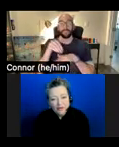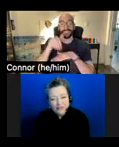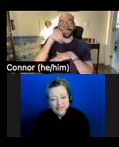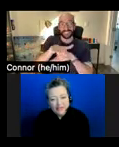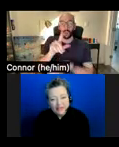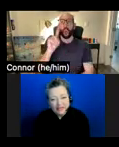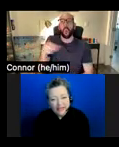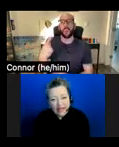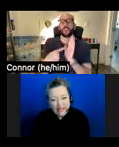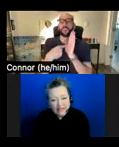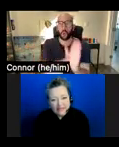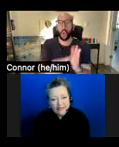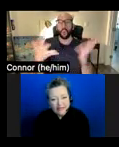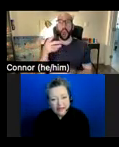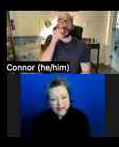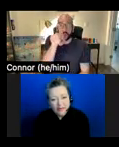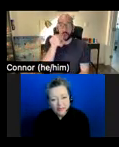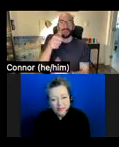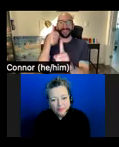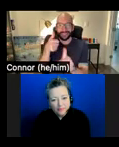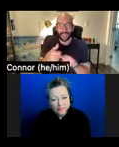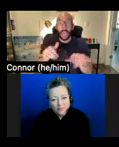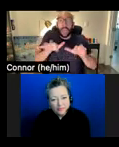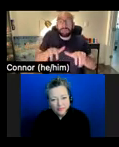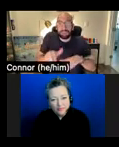I want you to think of it as